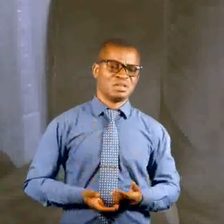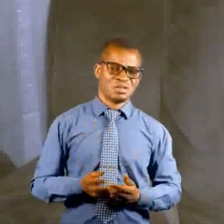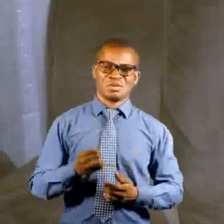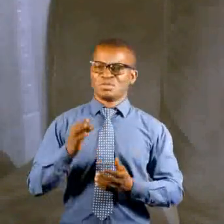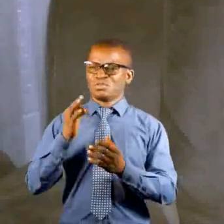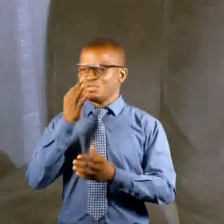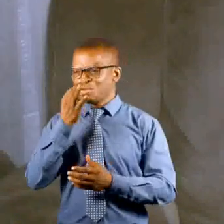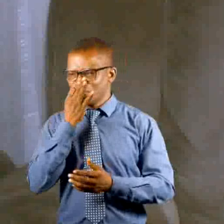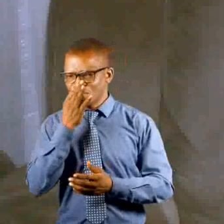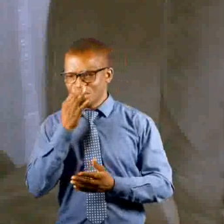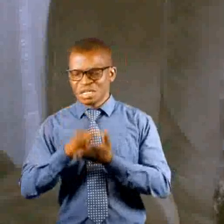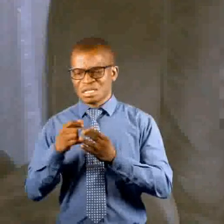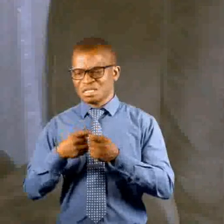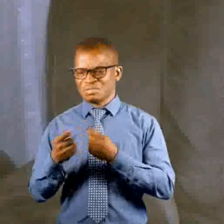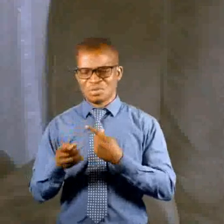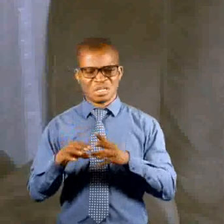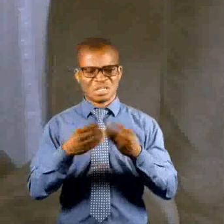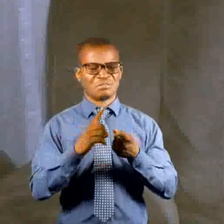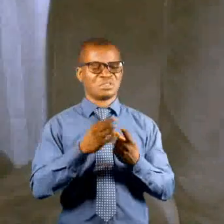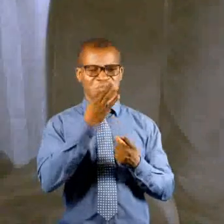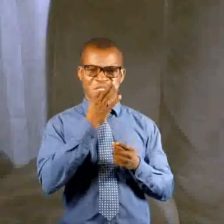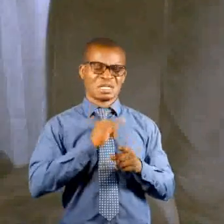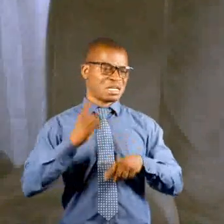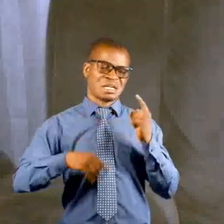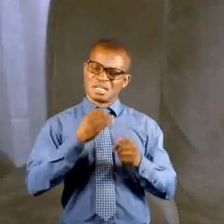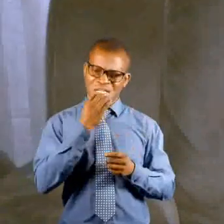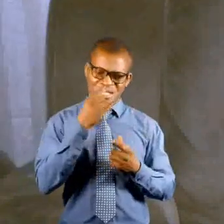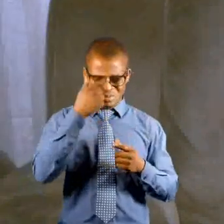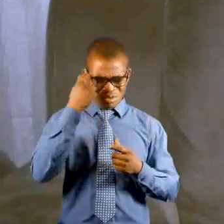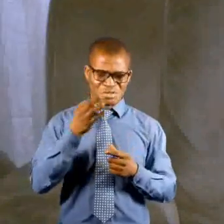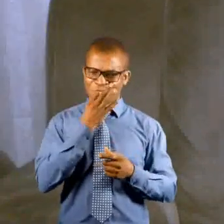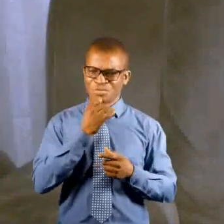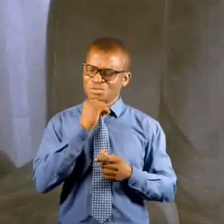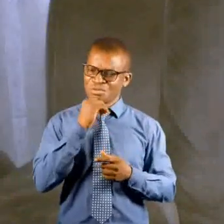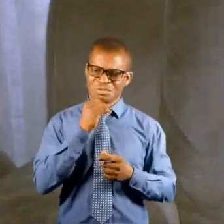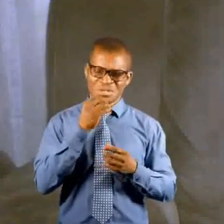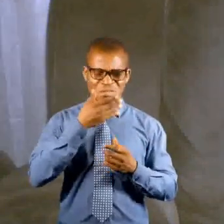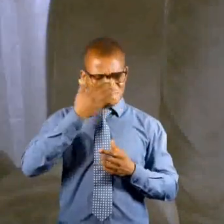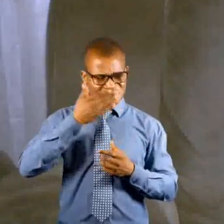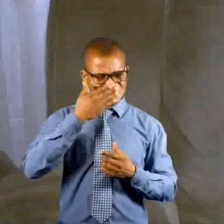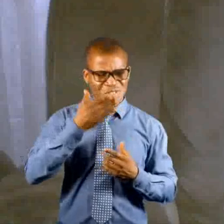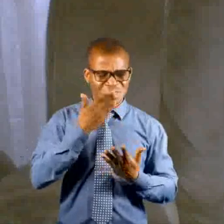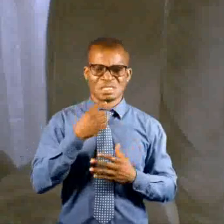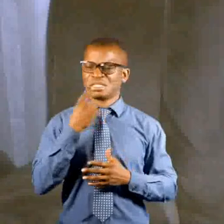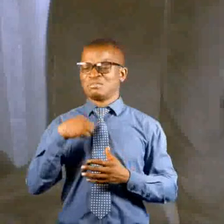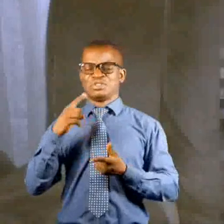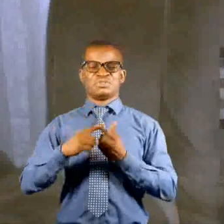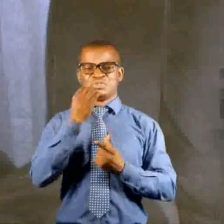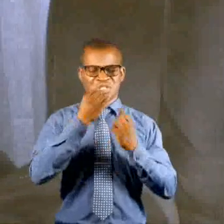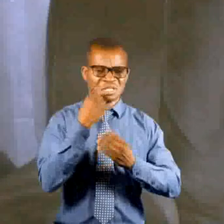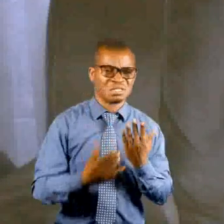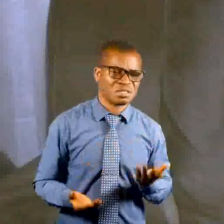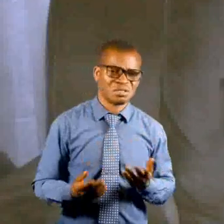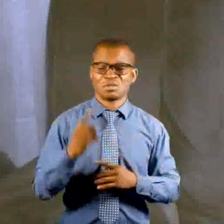is will start spoiling. She will not tell my sugar and eat it. I will not eat it because the food that starts spoiling, the food will be smelling. She will not tell